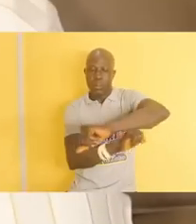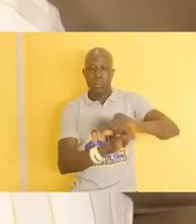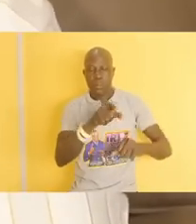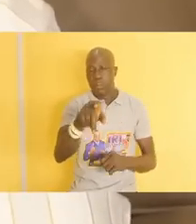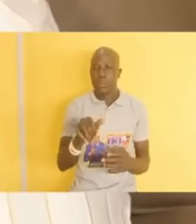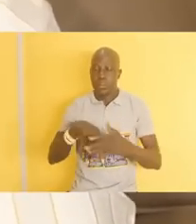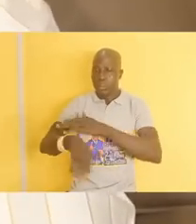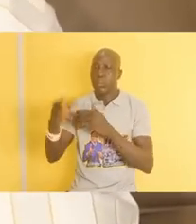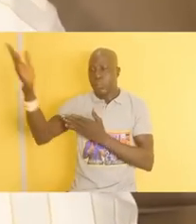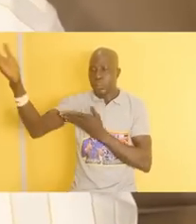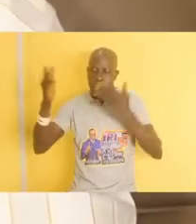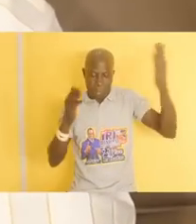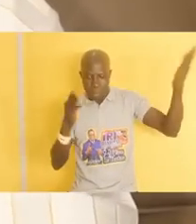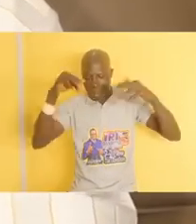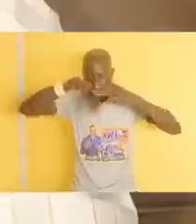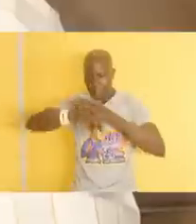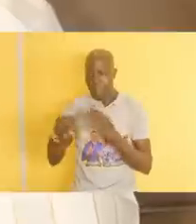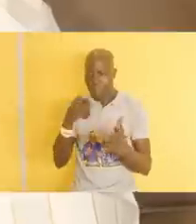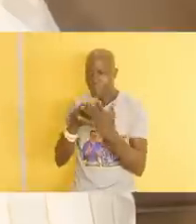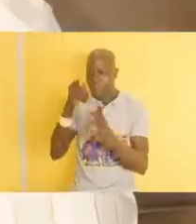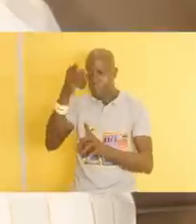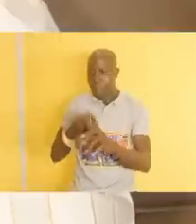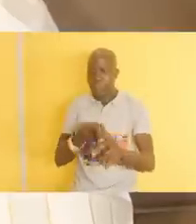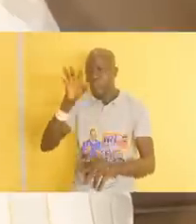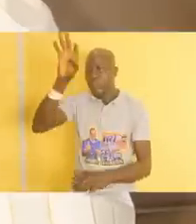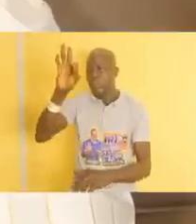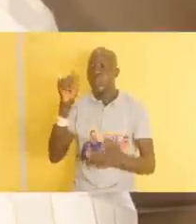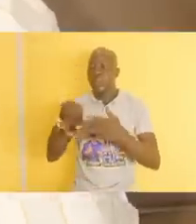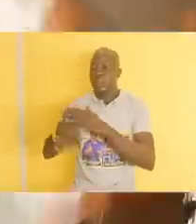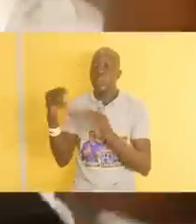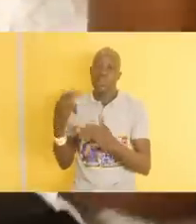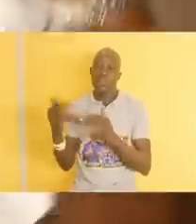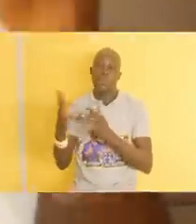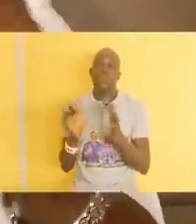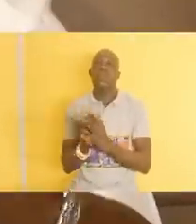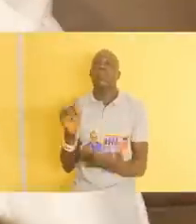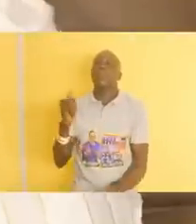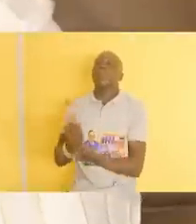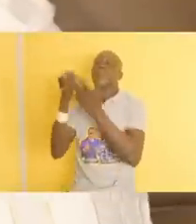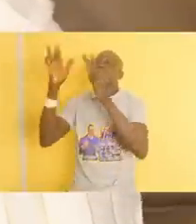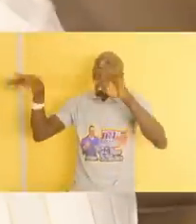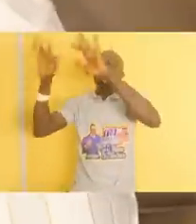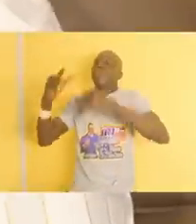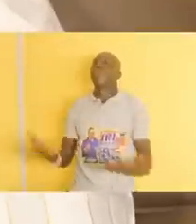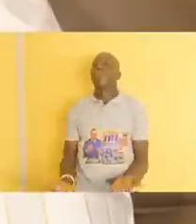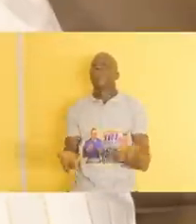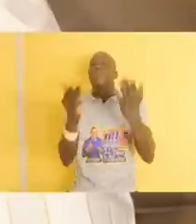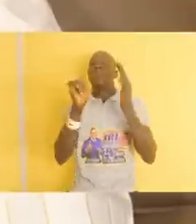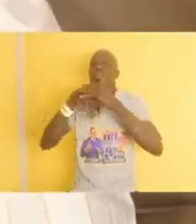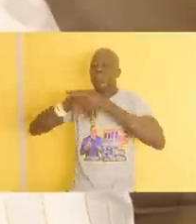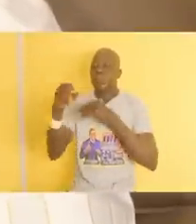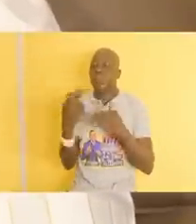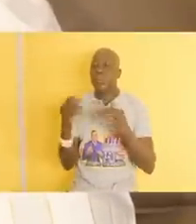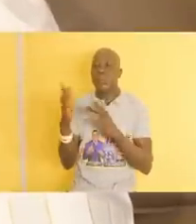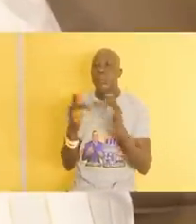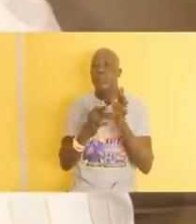people that will guide you. Here and there. You bring with God. No suggestion. In this night. Ni oruko Jesu. In the name of Jesus. I no big day for. Amen. You feel that some do be.